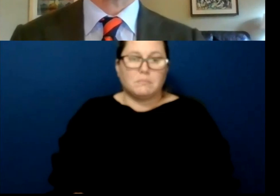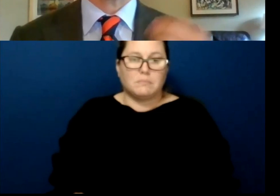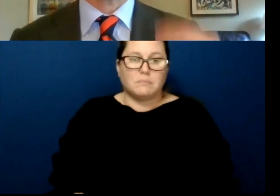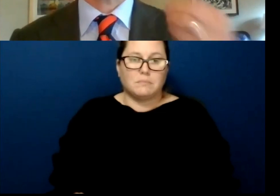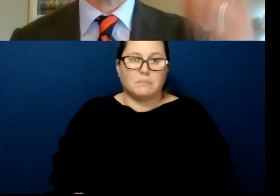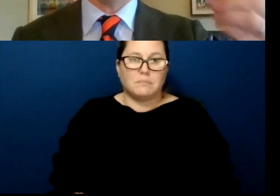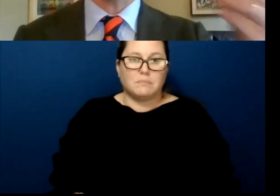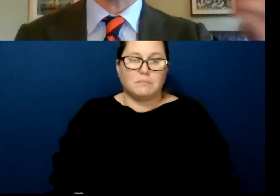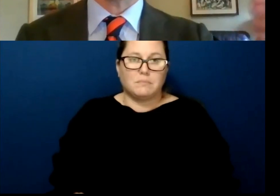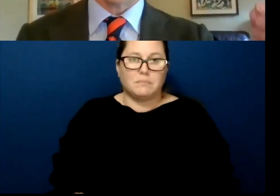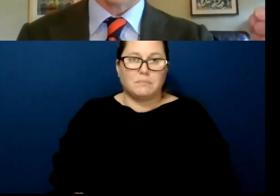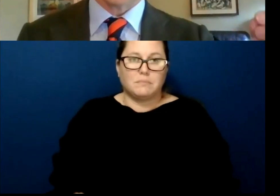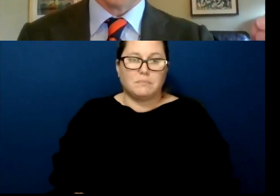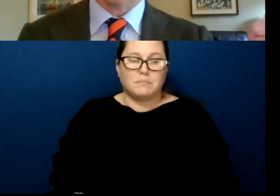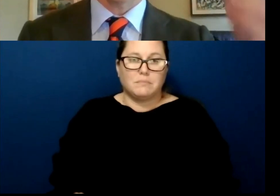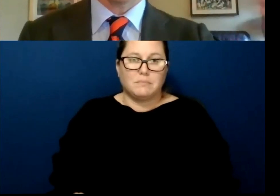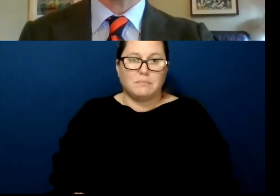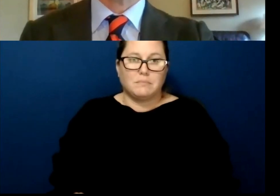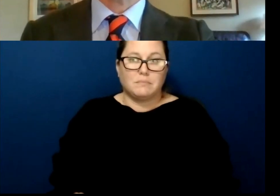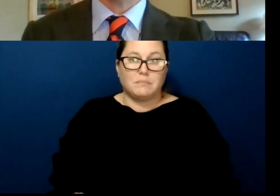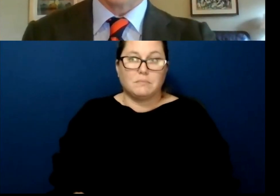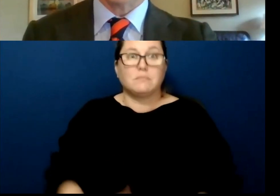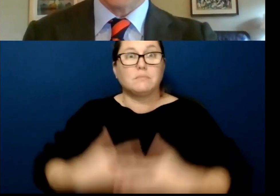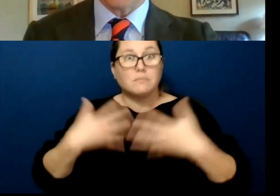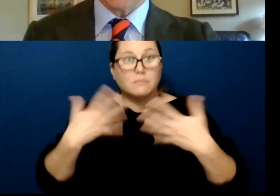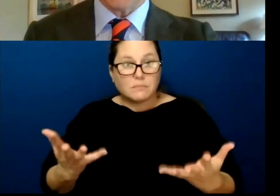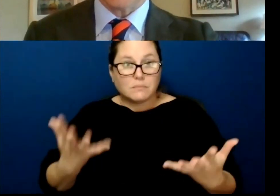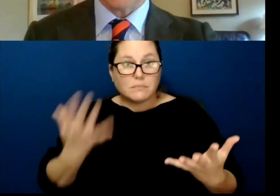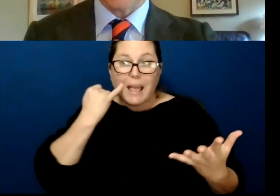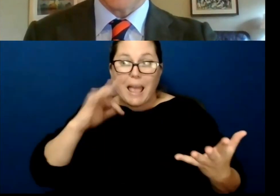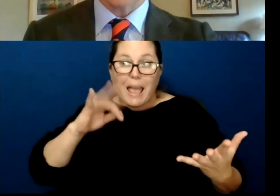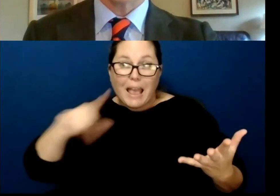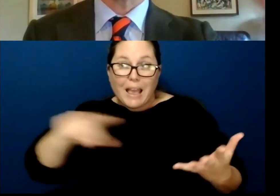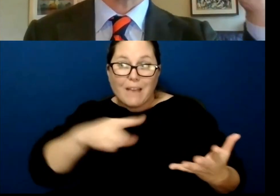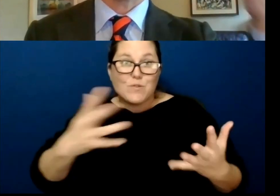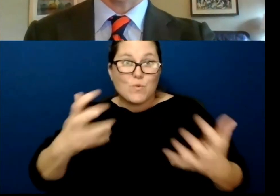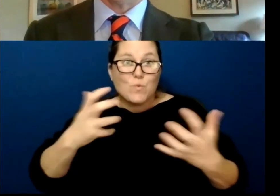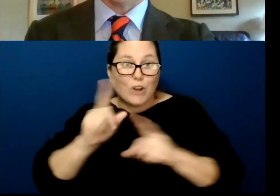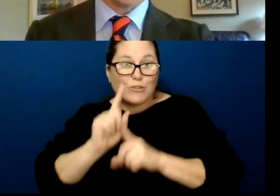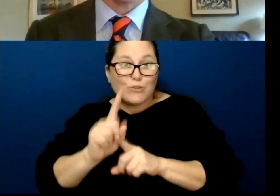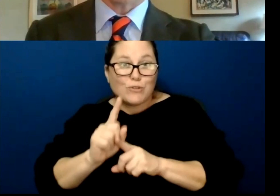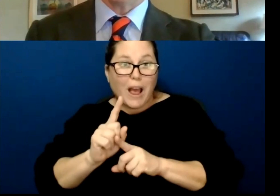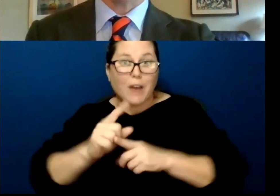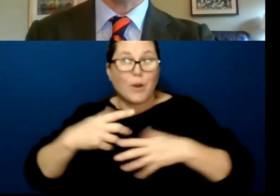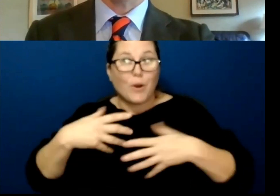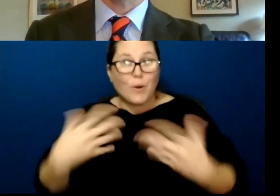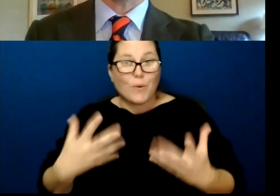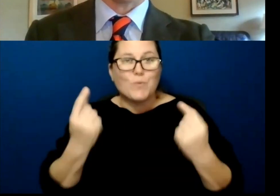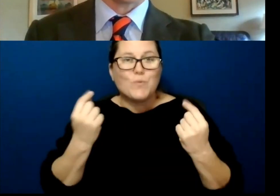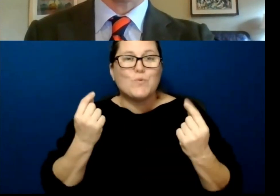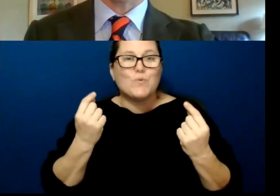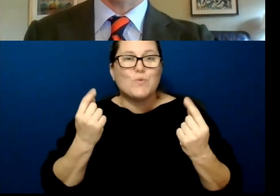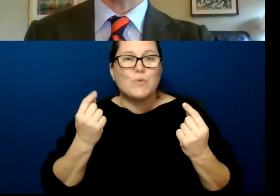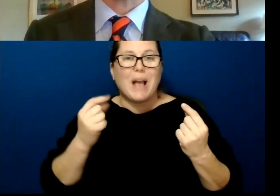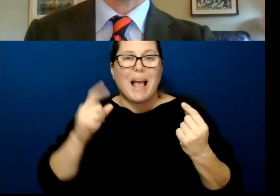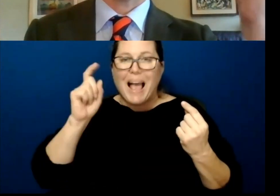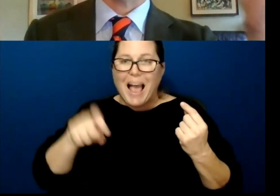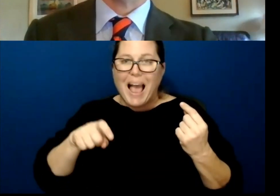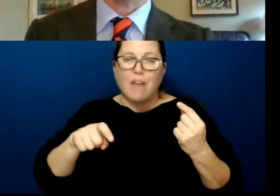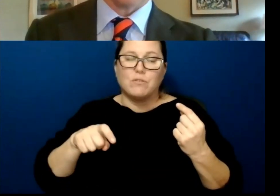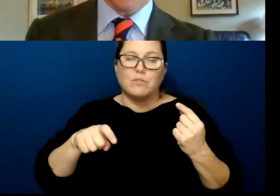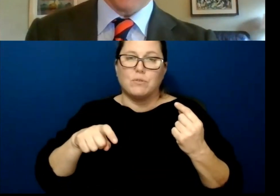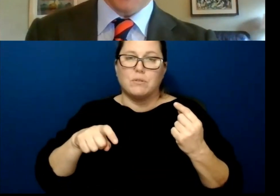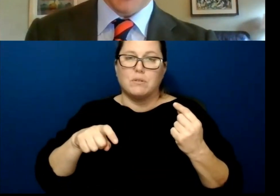around this, because if you want to shadow, what do you have to do? You got to send one of you or your